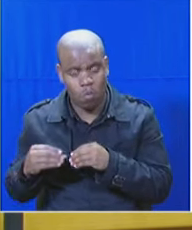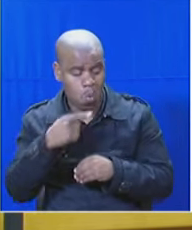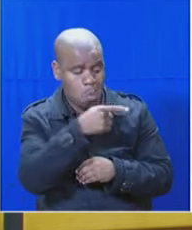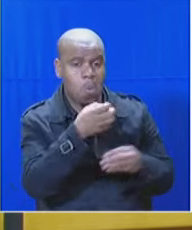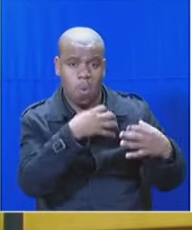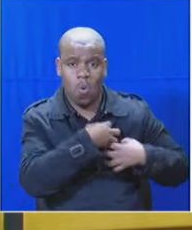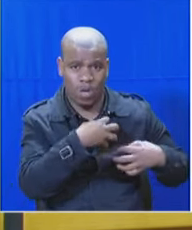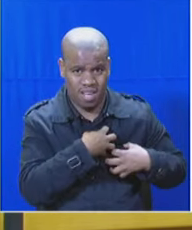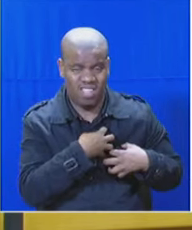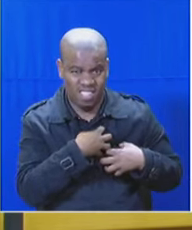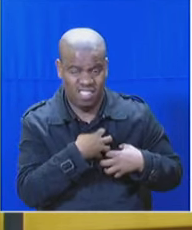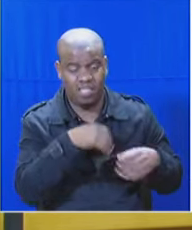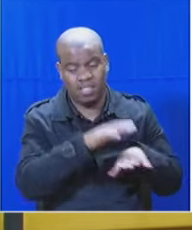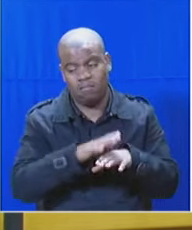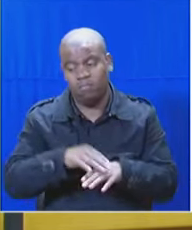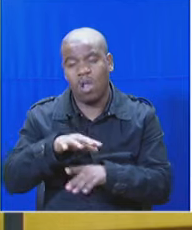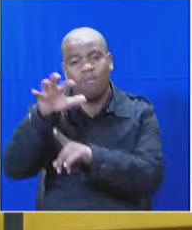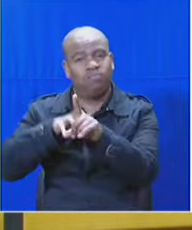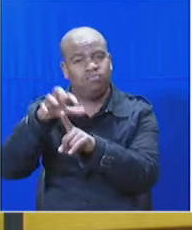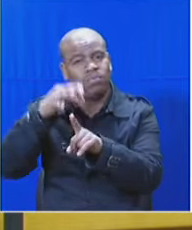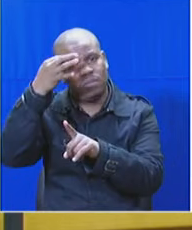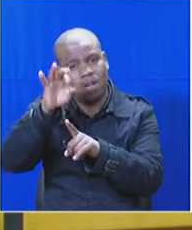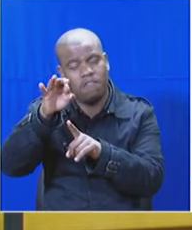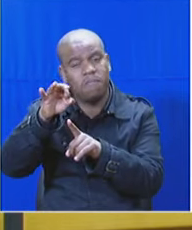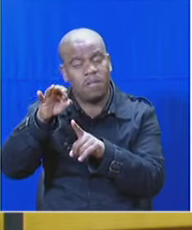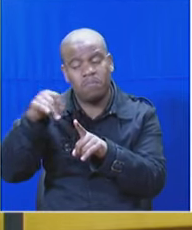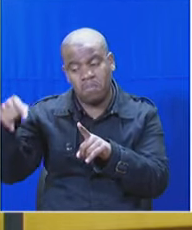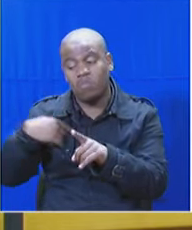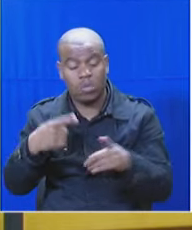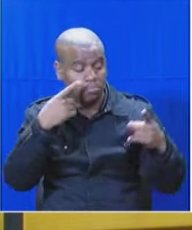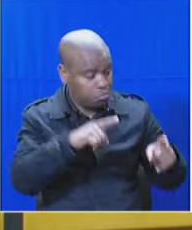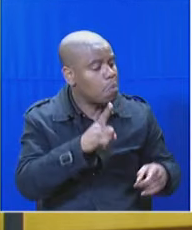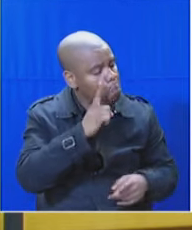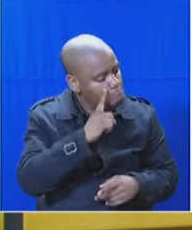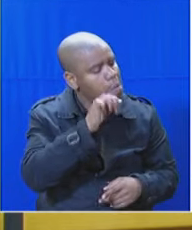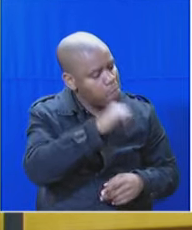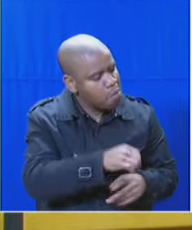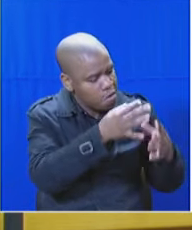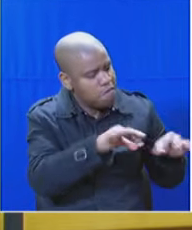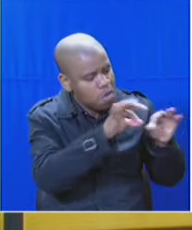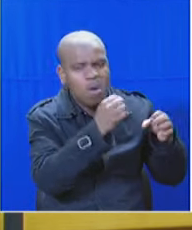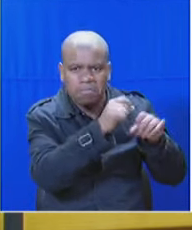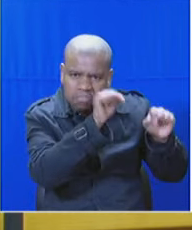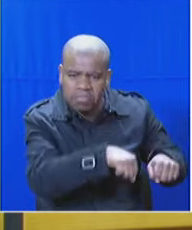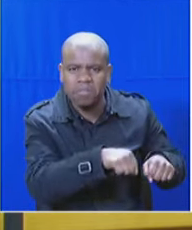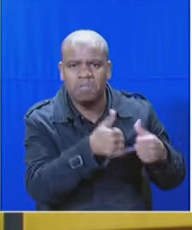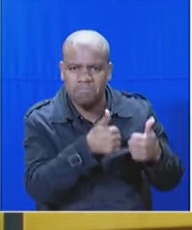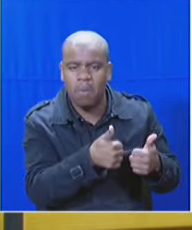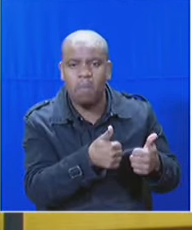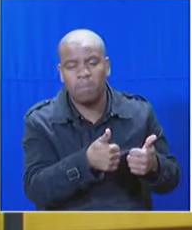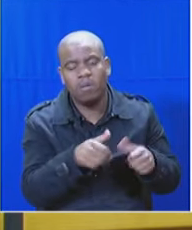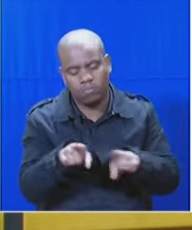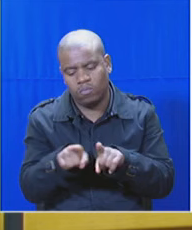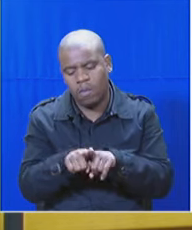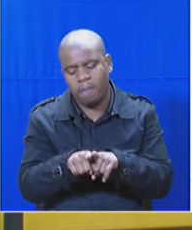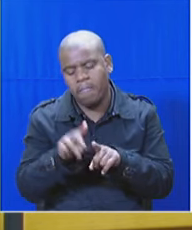owners of land in a context which we defined the other time when there were policy speeches last year as to where the land came from. In fact, Mzwakhe Mbuli